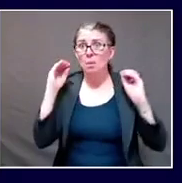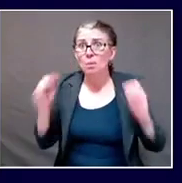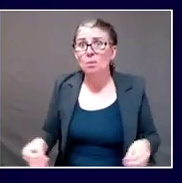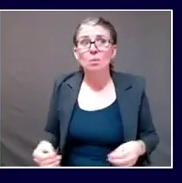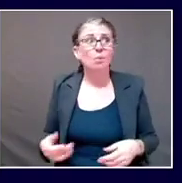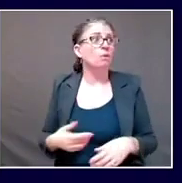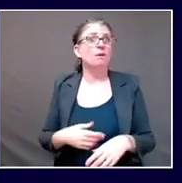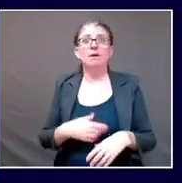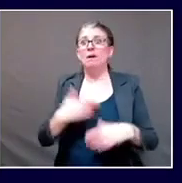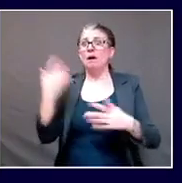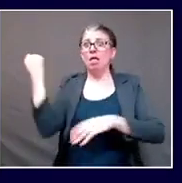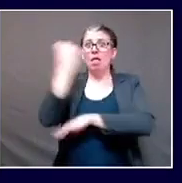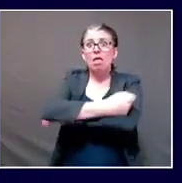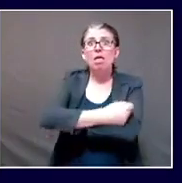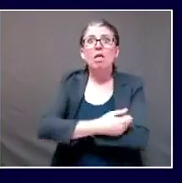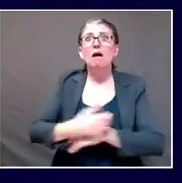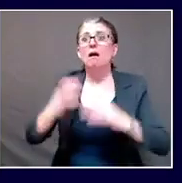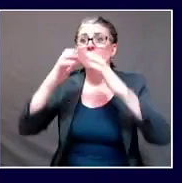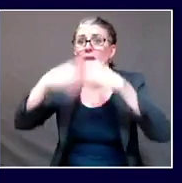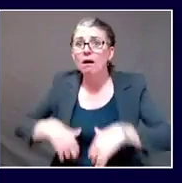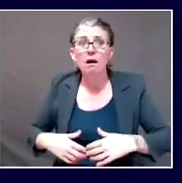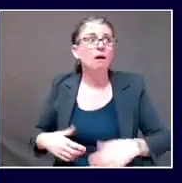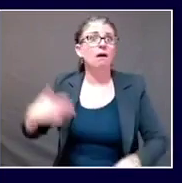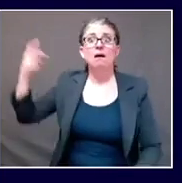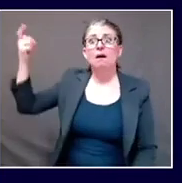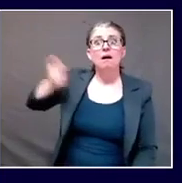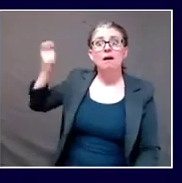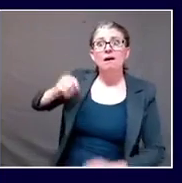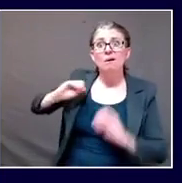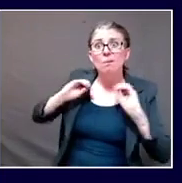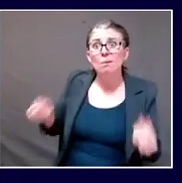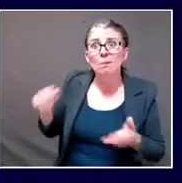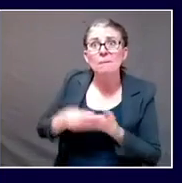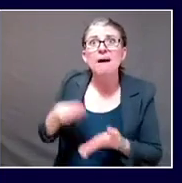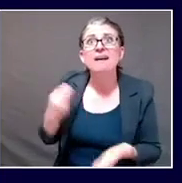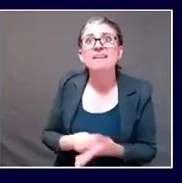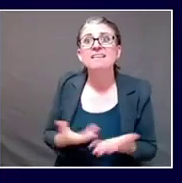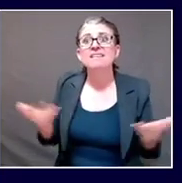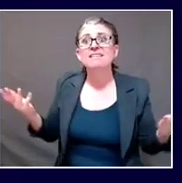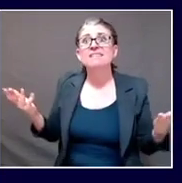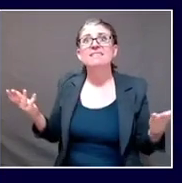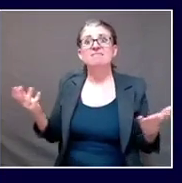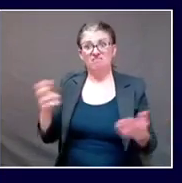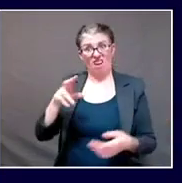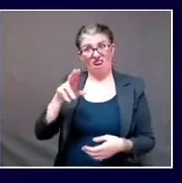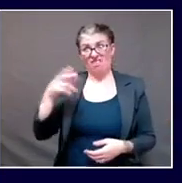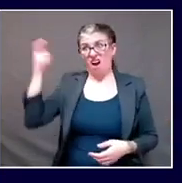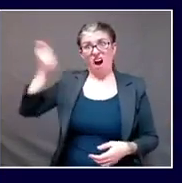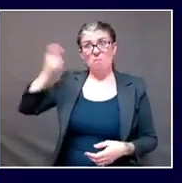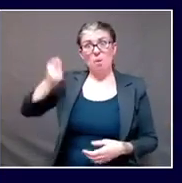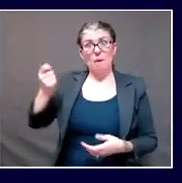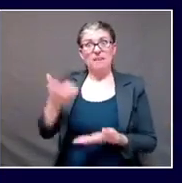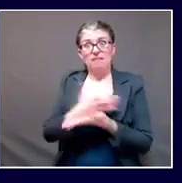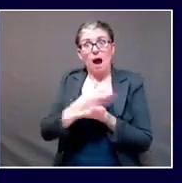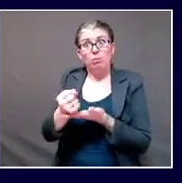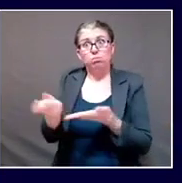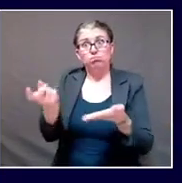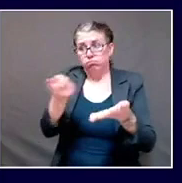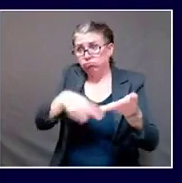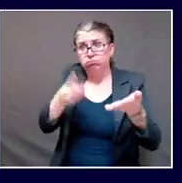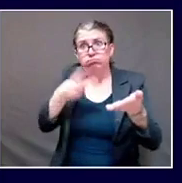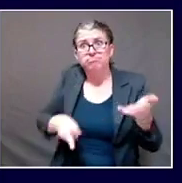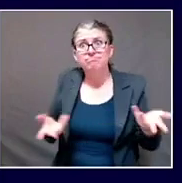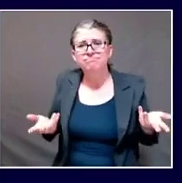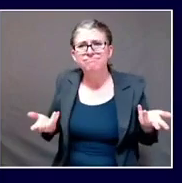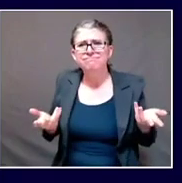running out for 42,000 people just in a couple of weeks from now. I want the federal government to step up to the plate as well and